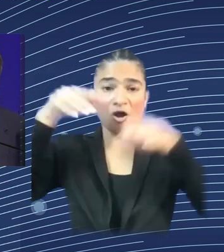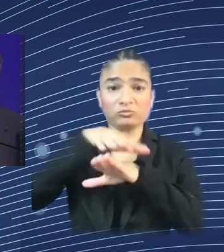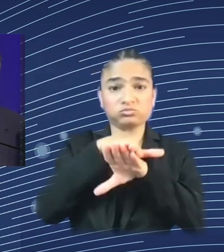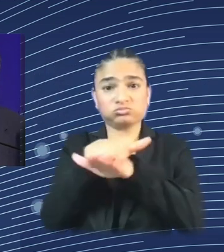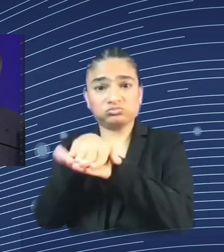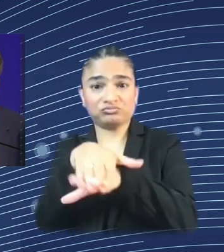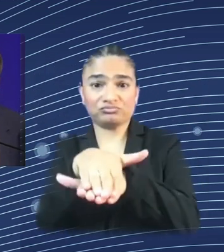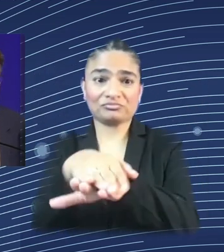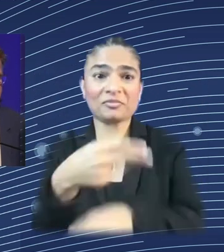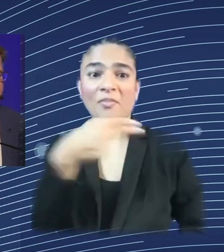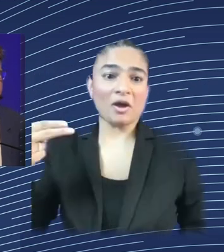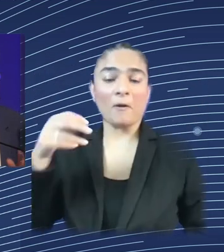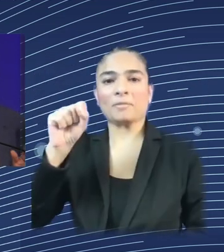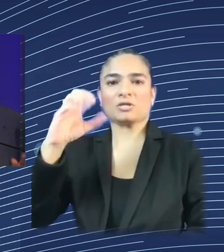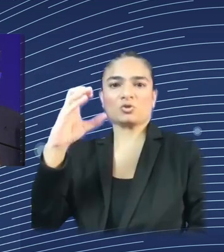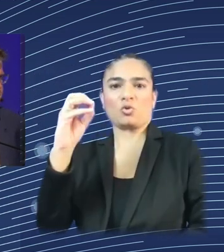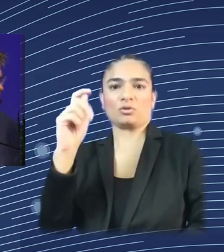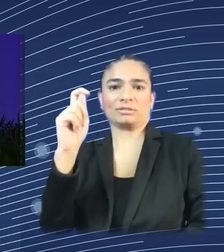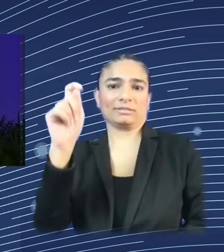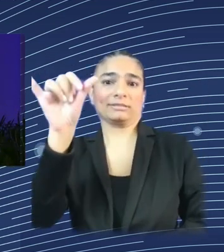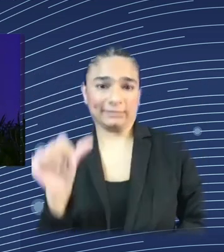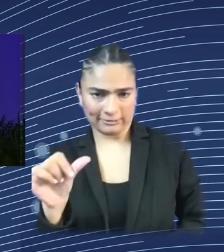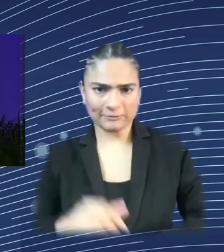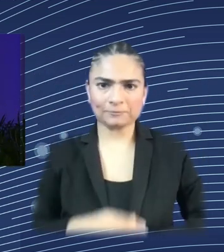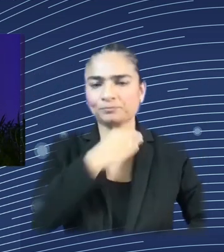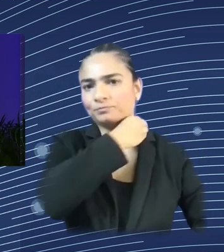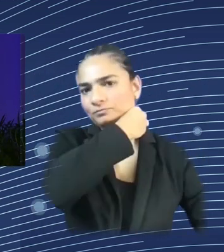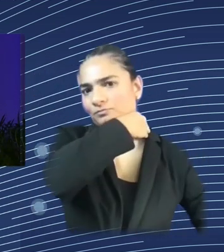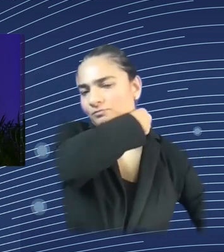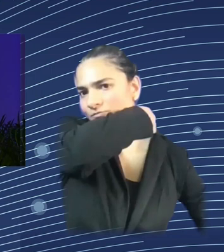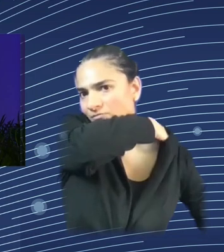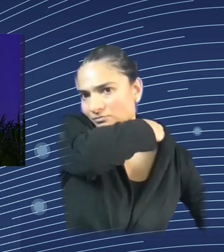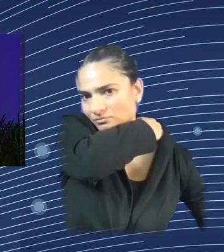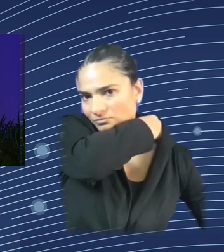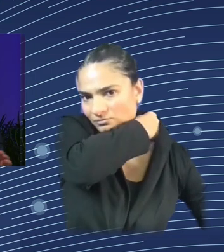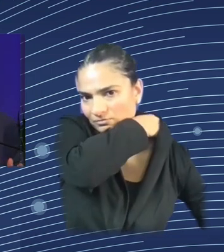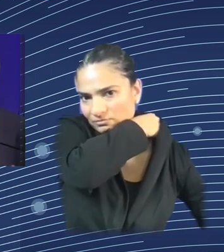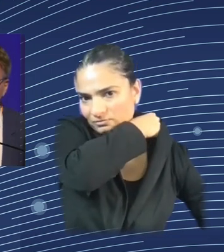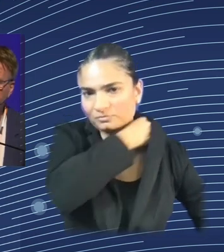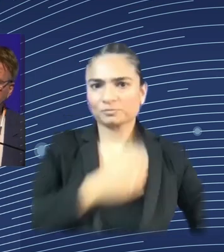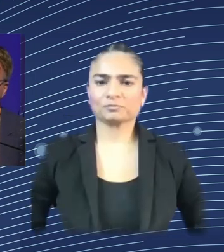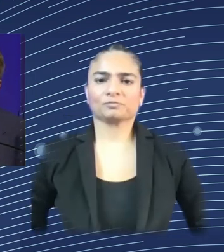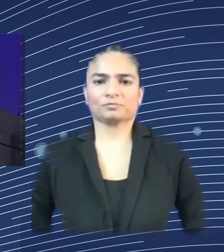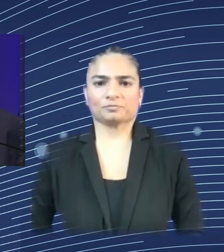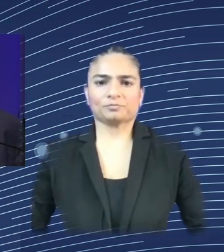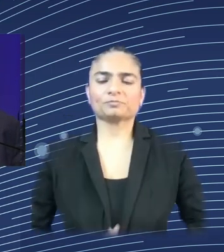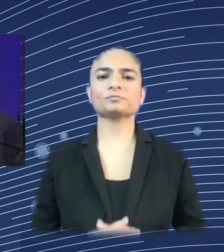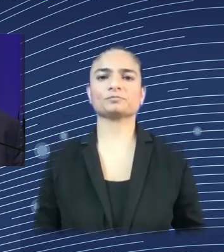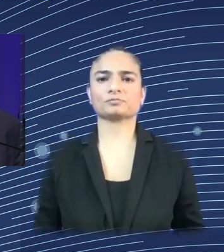I will not be Captain Kirk or Stock. Next slide, please. So, in Belgium, we have